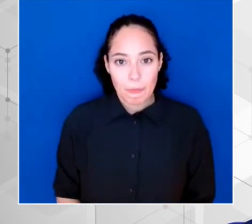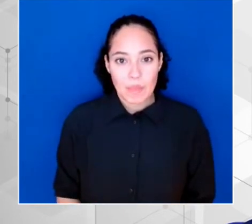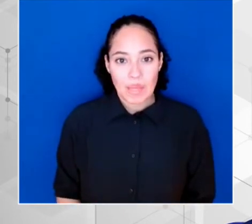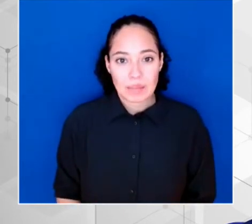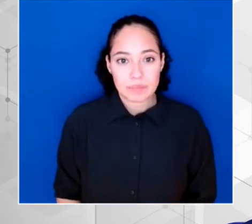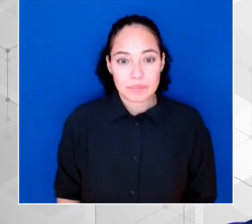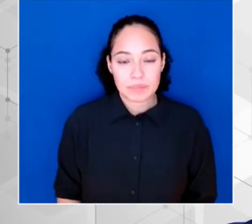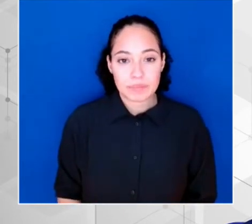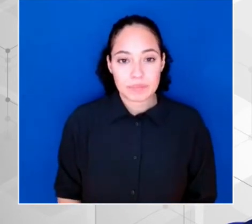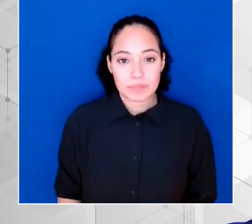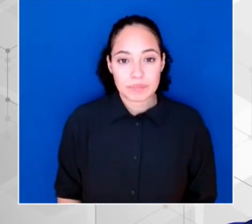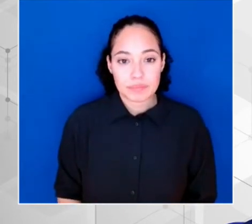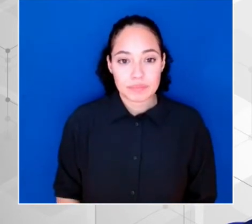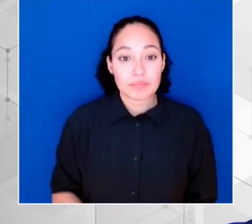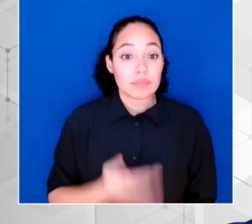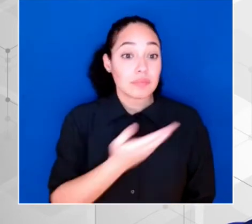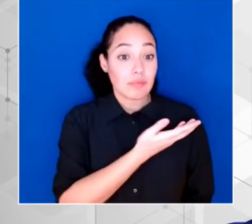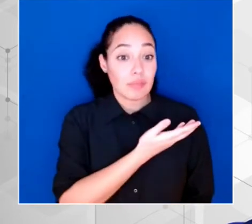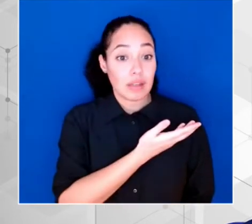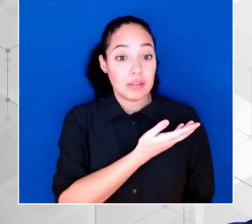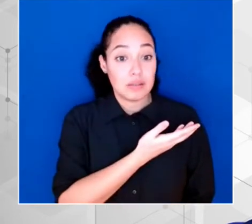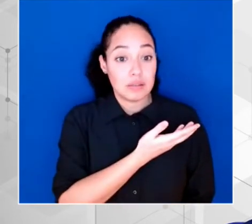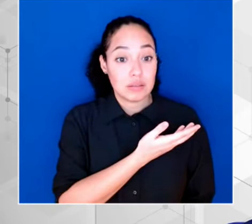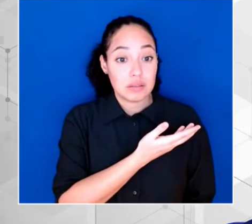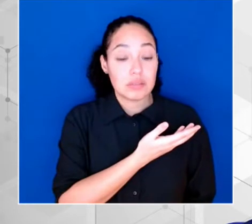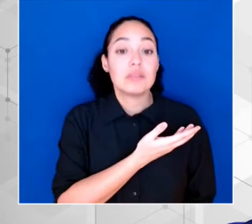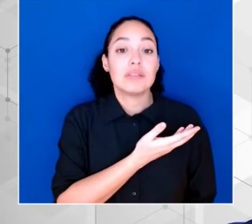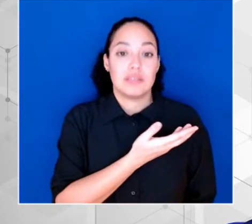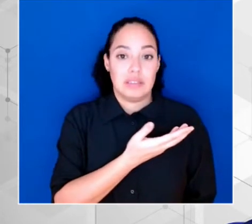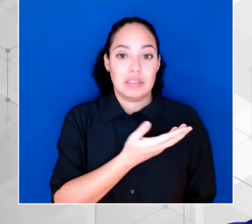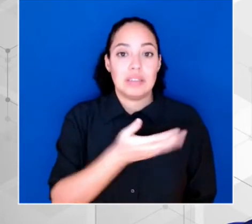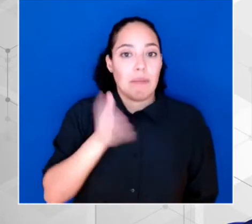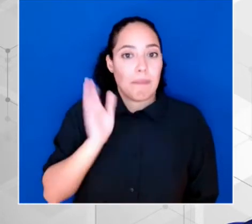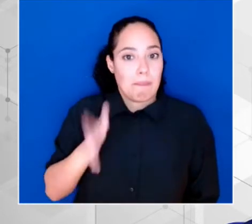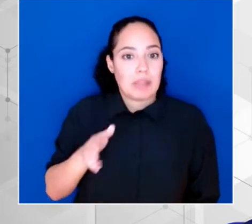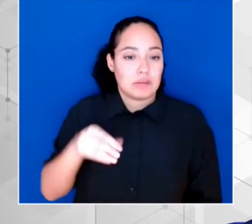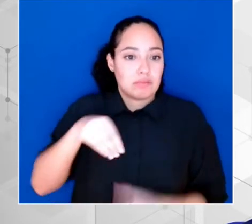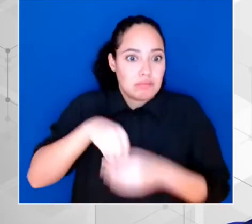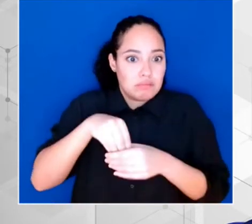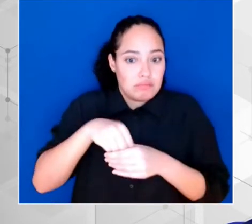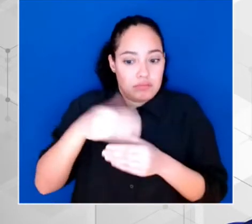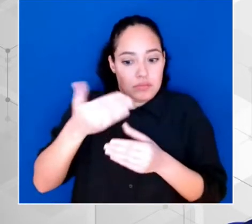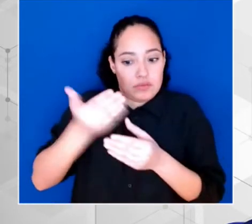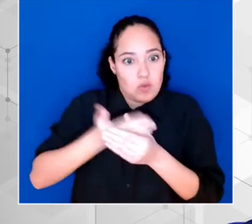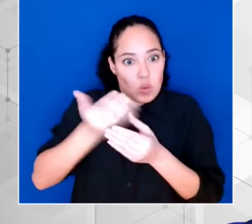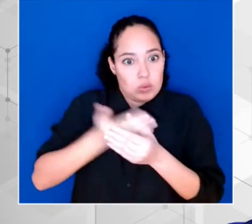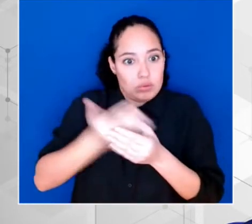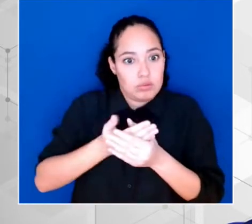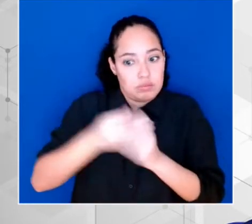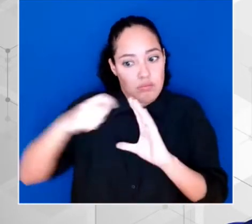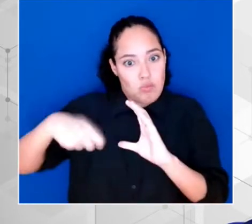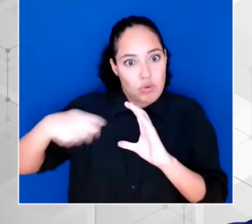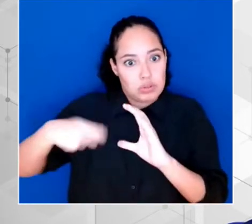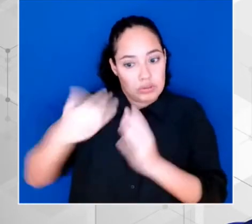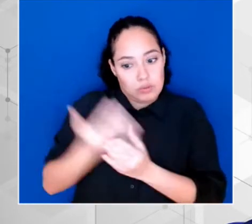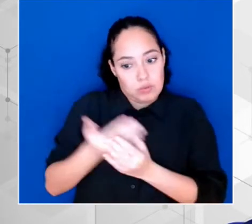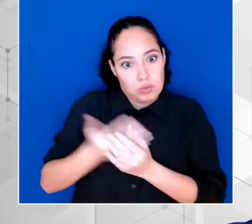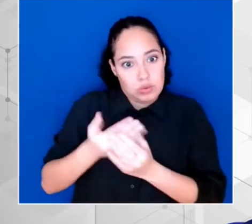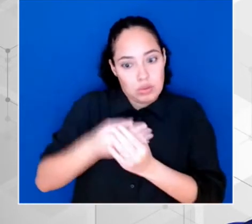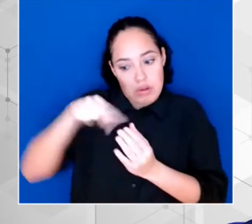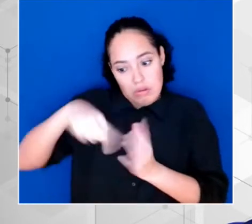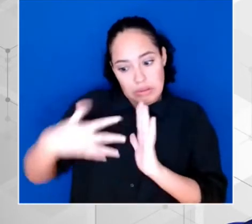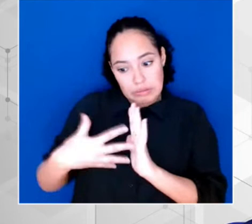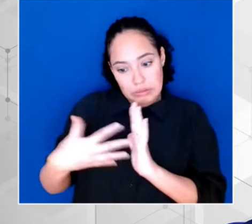so of course you need to run this in the folder of your project. It's gonna look for this config file and it's gonna run all these